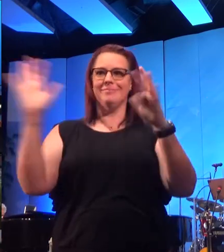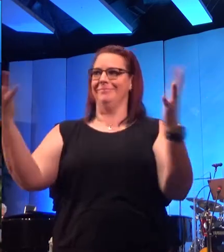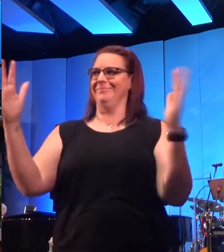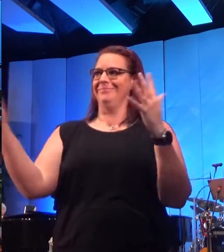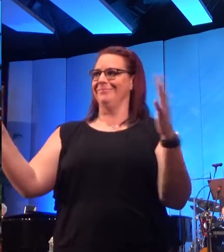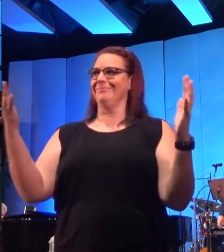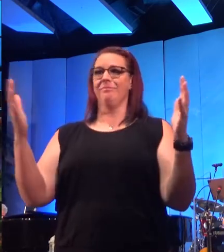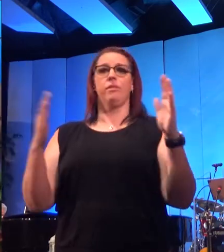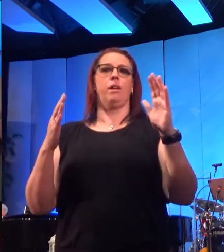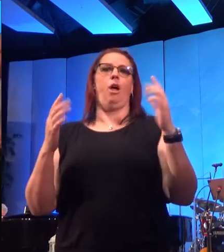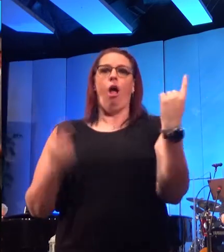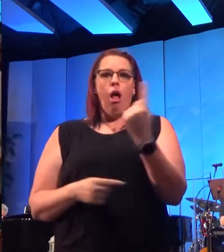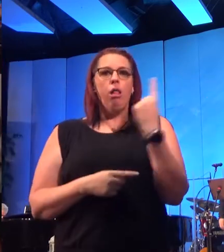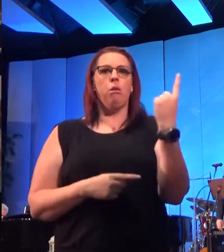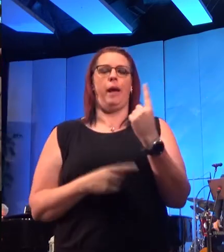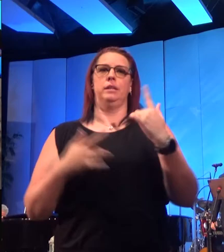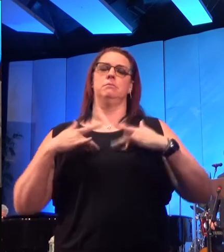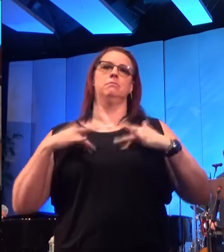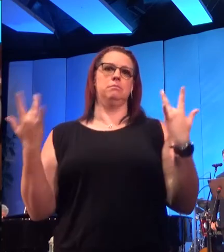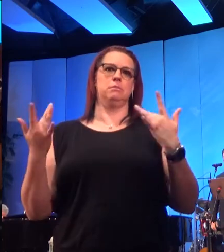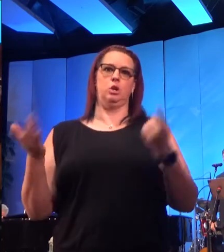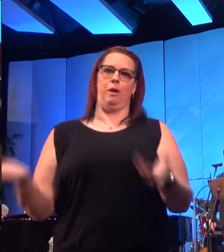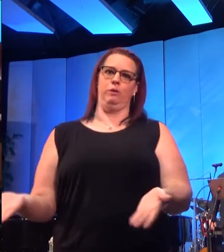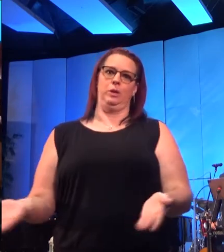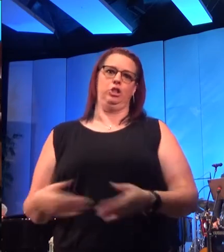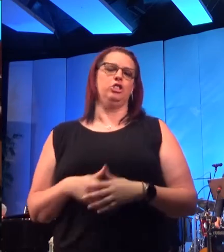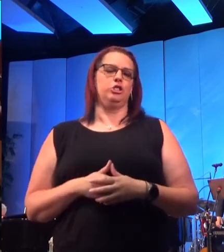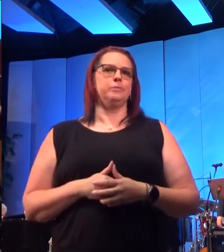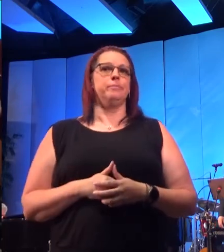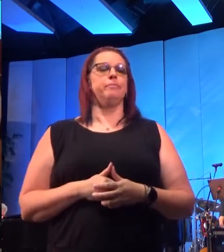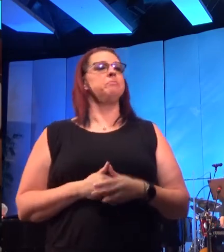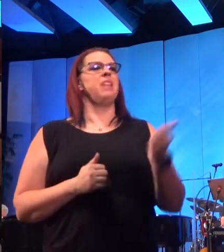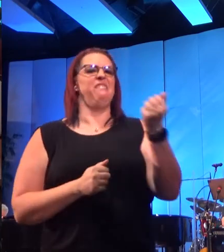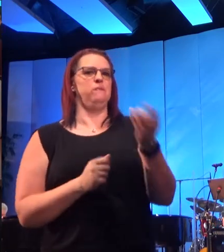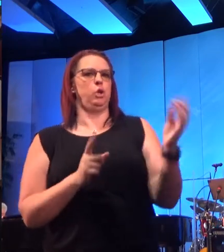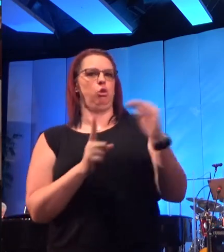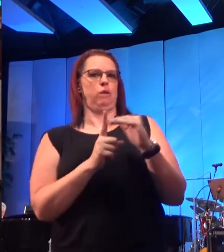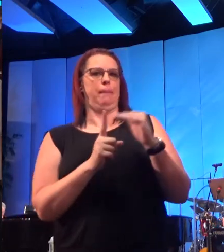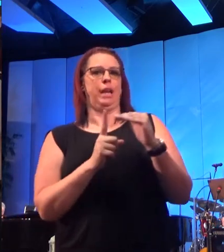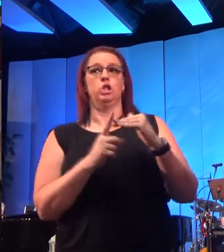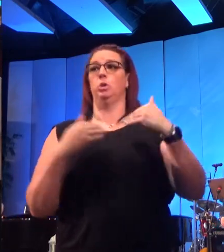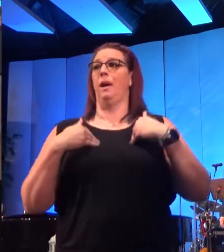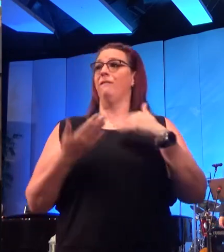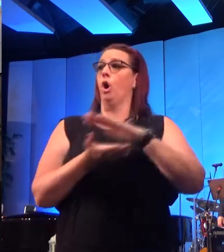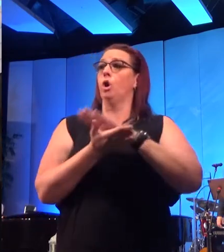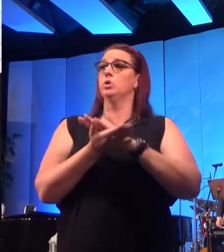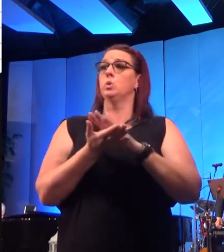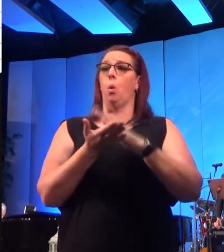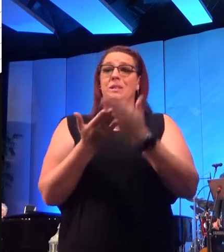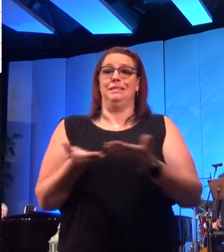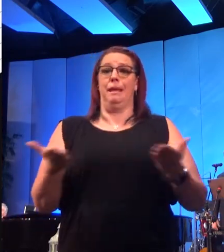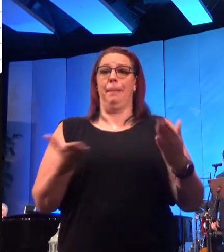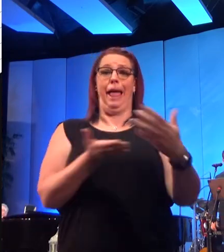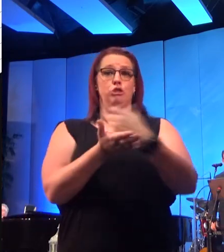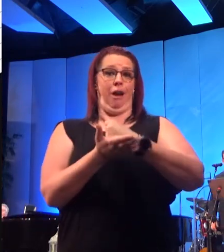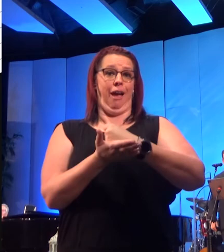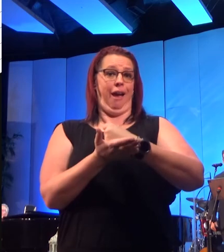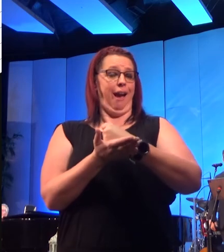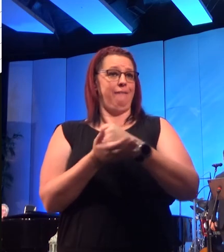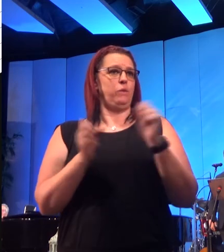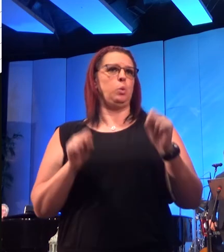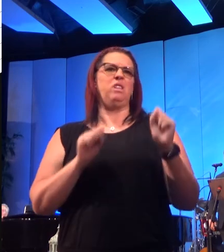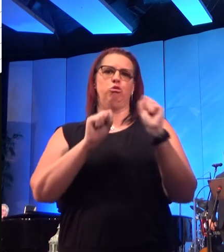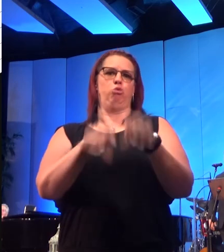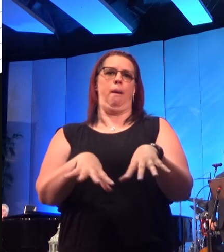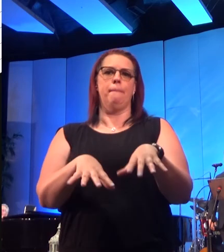Always such a joy to have you in the house. Couple reminders, we have our school supply drive still going on. You can drop